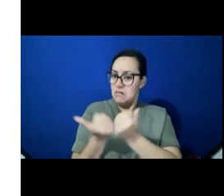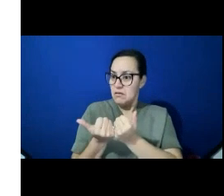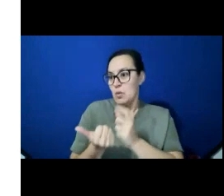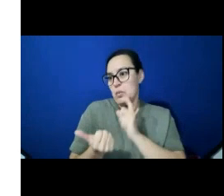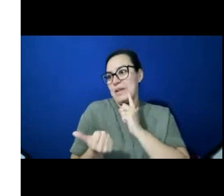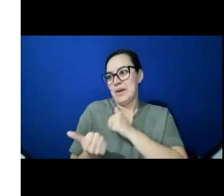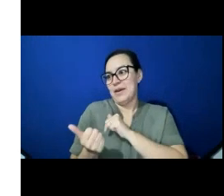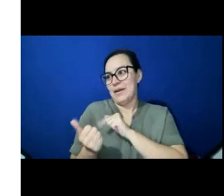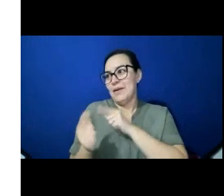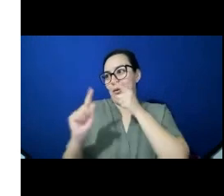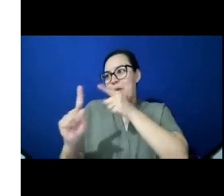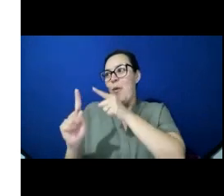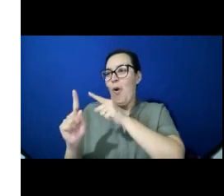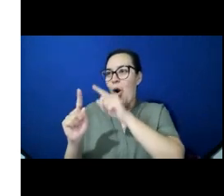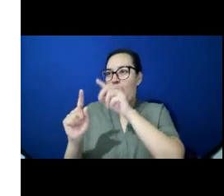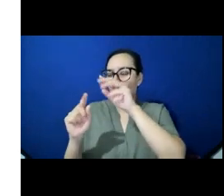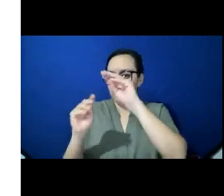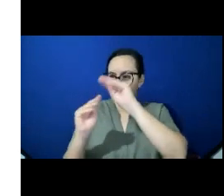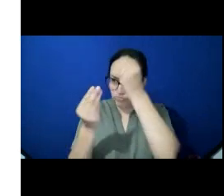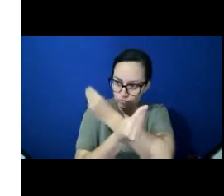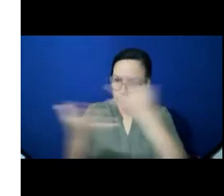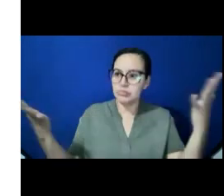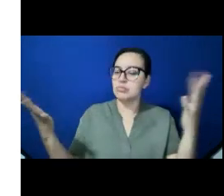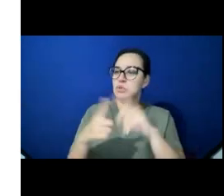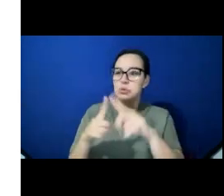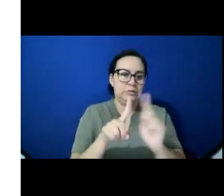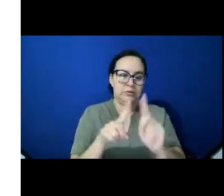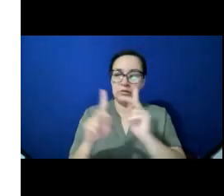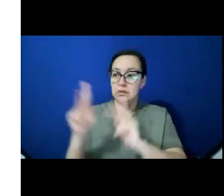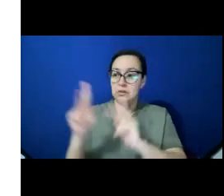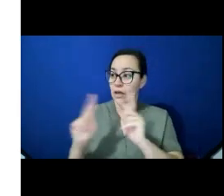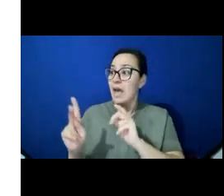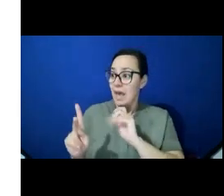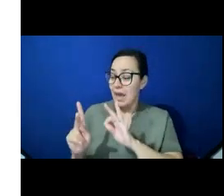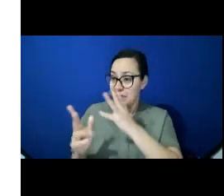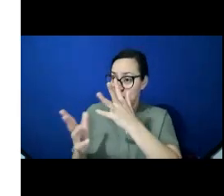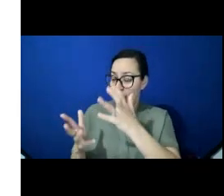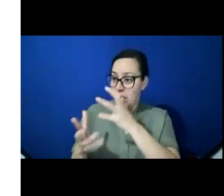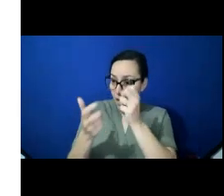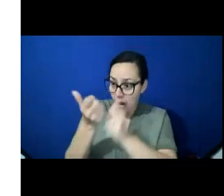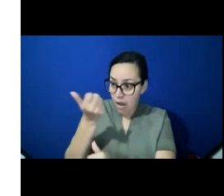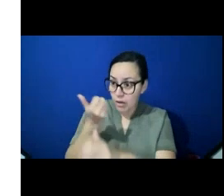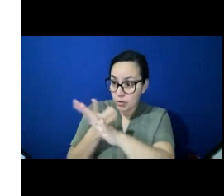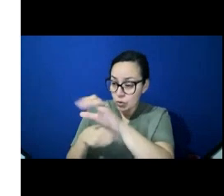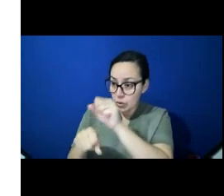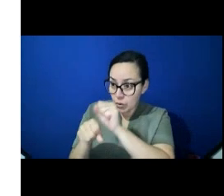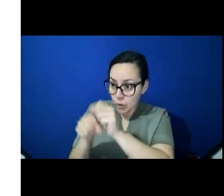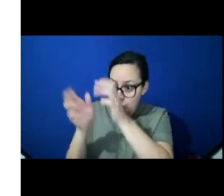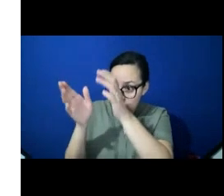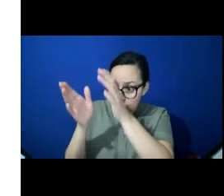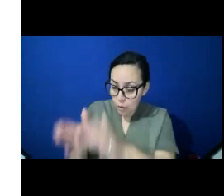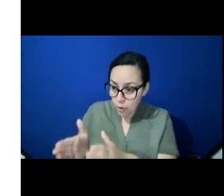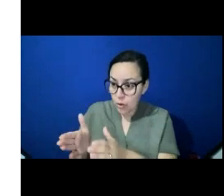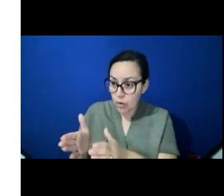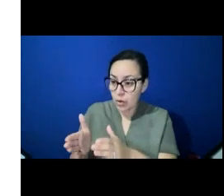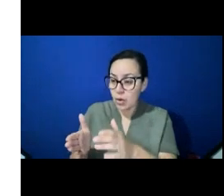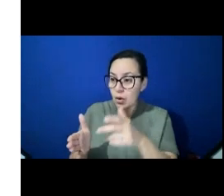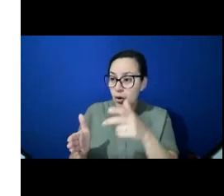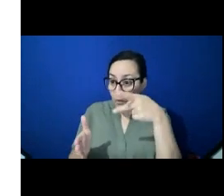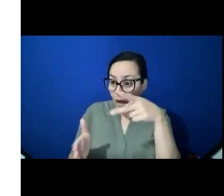that's what dentro we de are looking su for, that's our plataforma de objective, empleados, estamos más to que your disponibles employee para platform, we agilizar este are proceso more de than adaptación hacia el ready